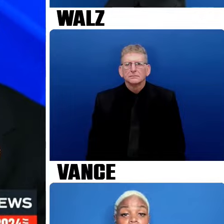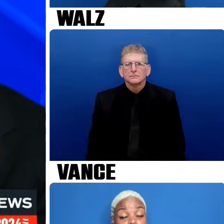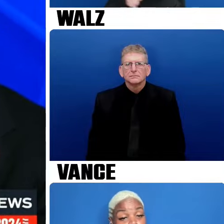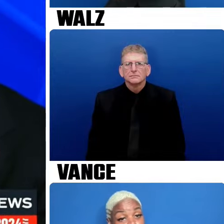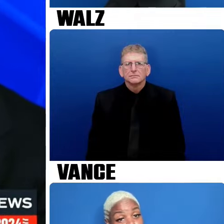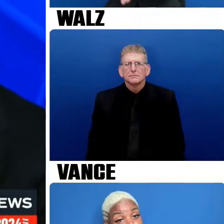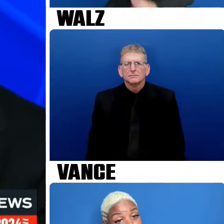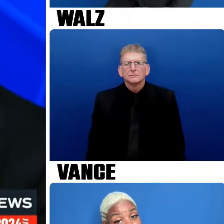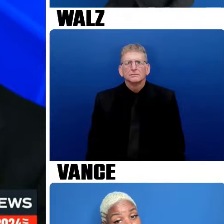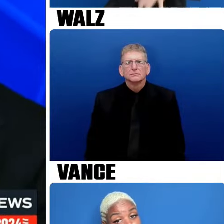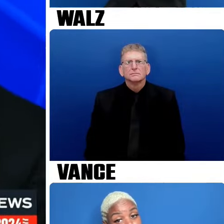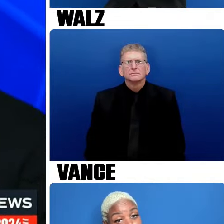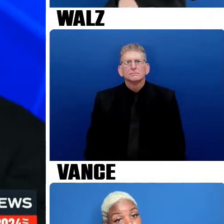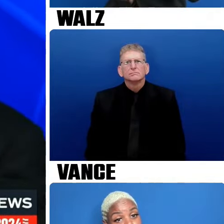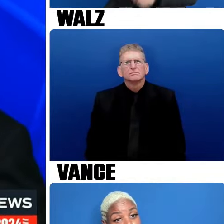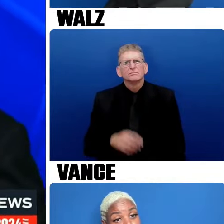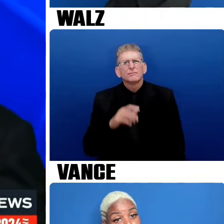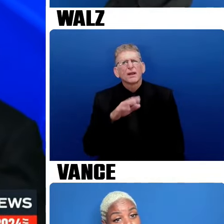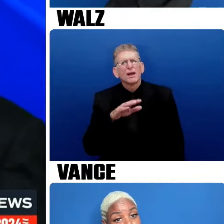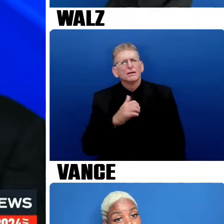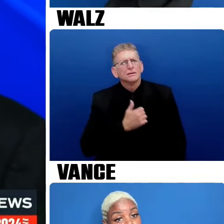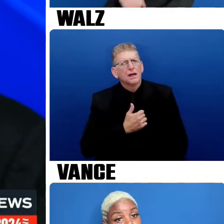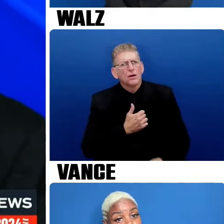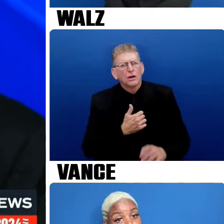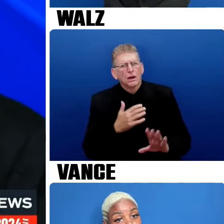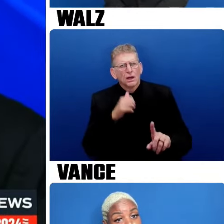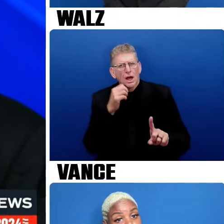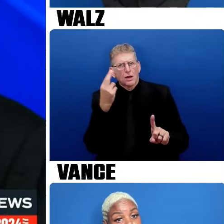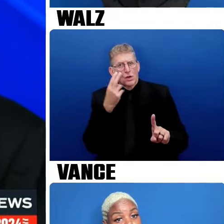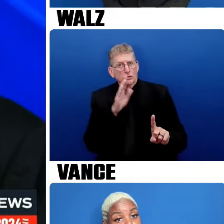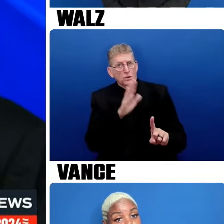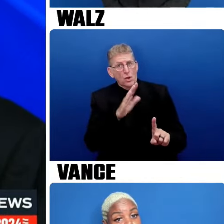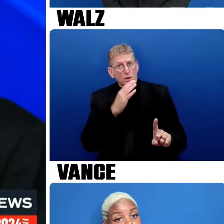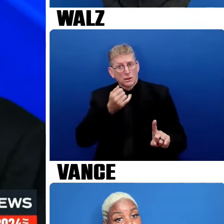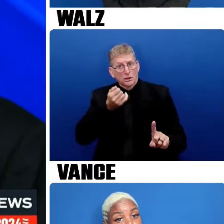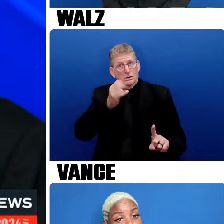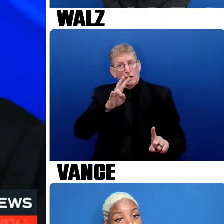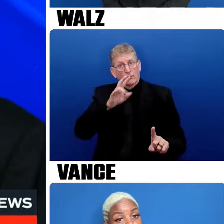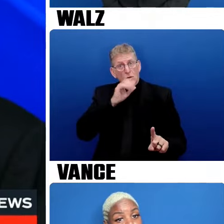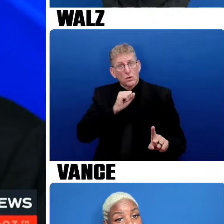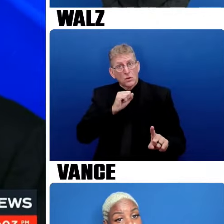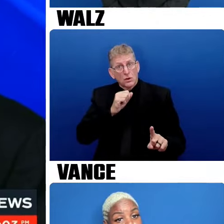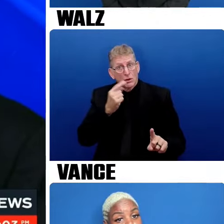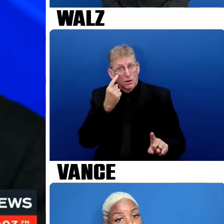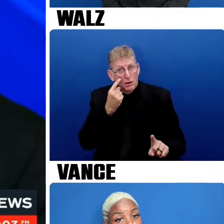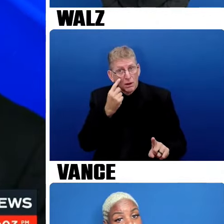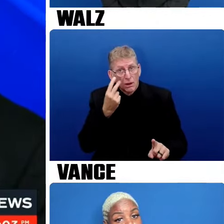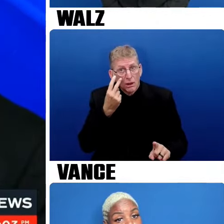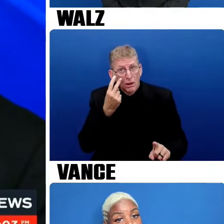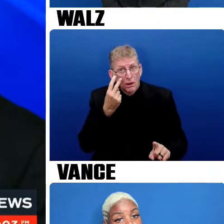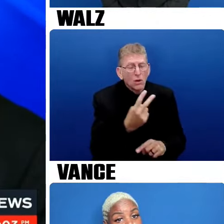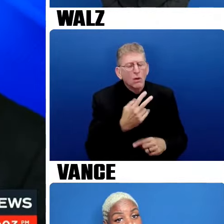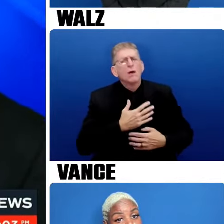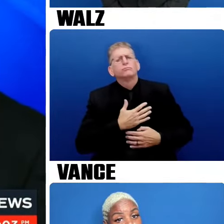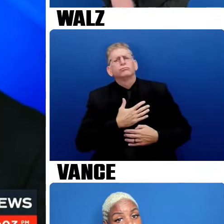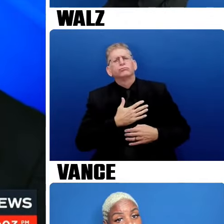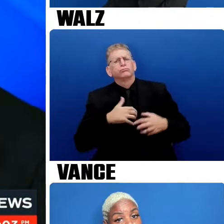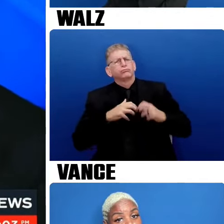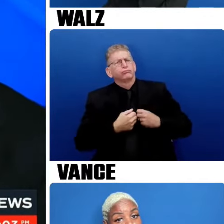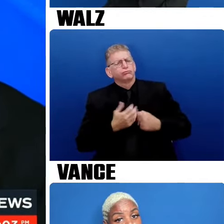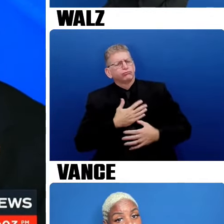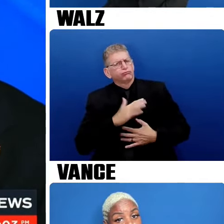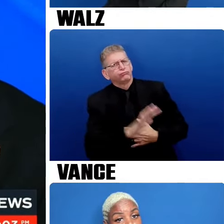I'm sorry about that, and I hope that he's doing okay. Christ have mercy. It is awful. And I appreciate what Tim said, actually, about Finland, because I do